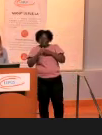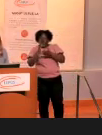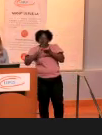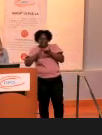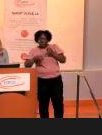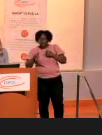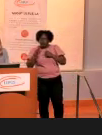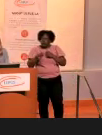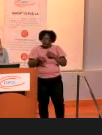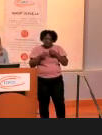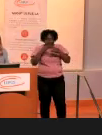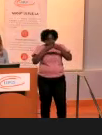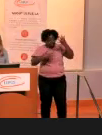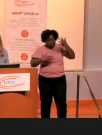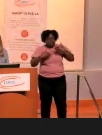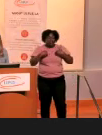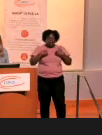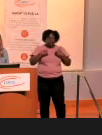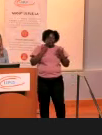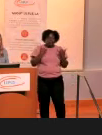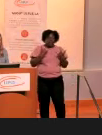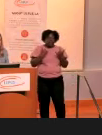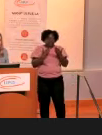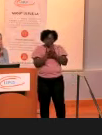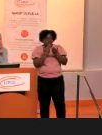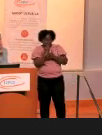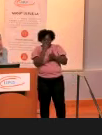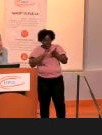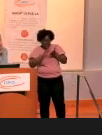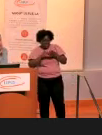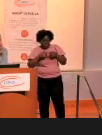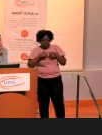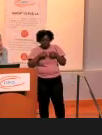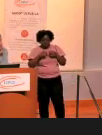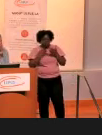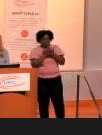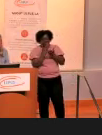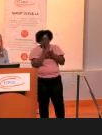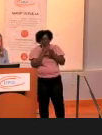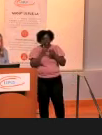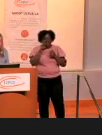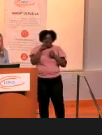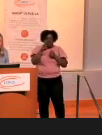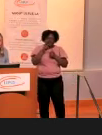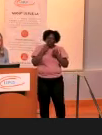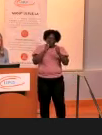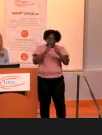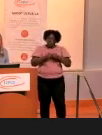but obinutuzumab is the new kid on the block and probably what we should be reaching for.